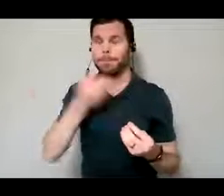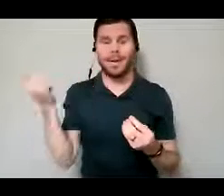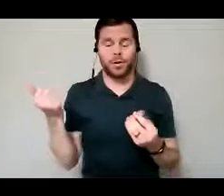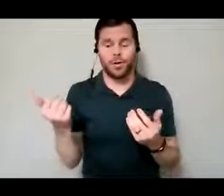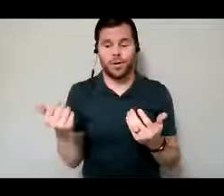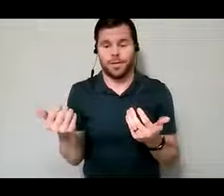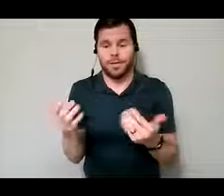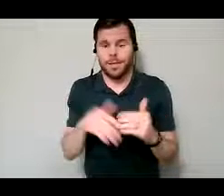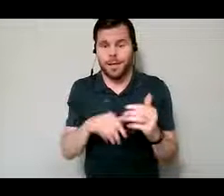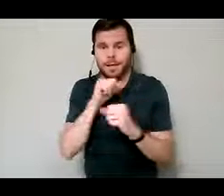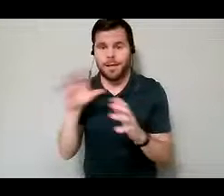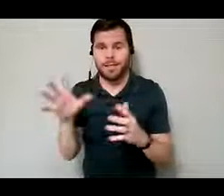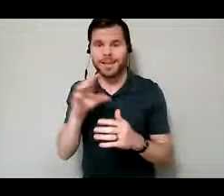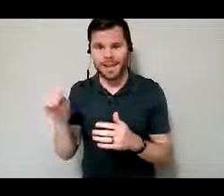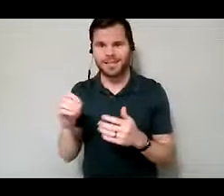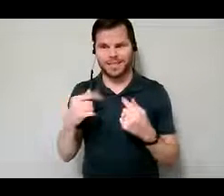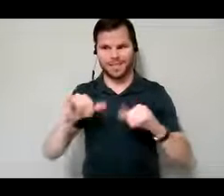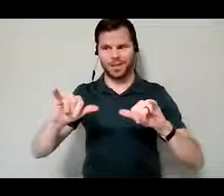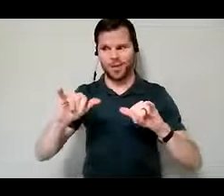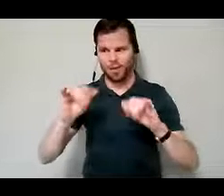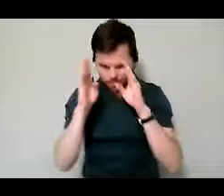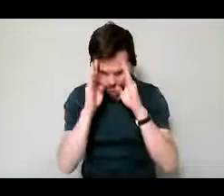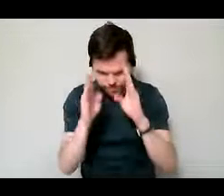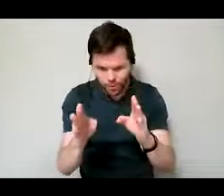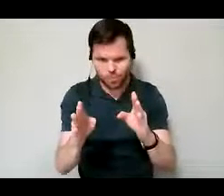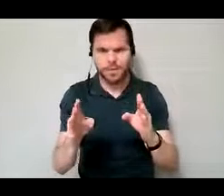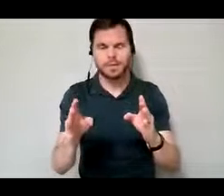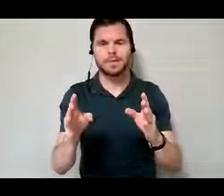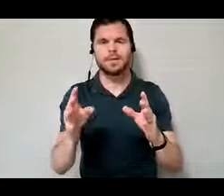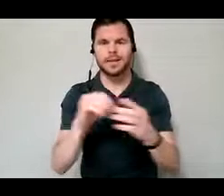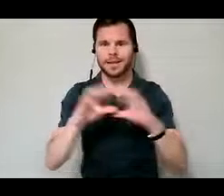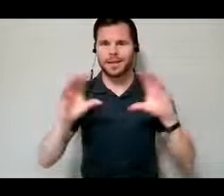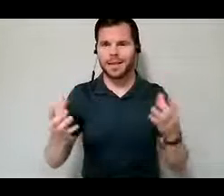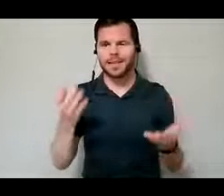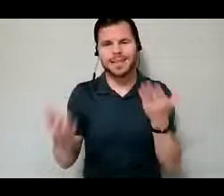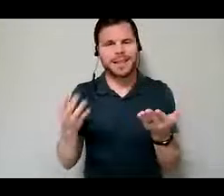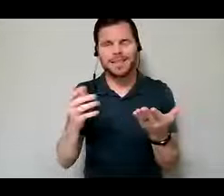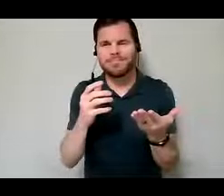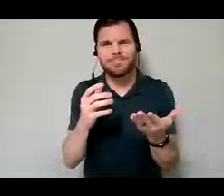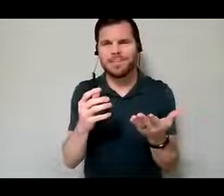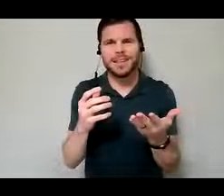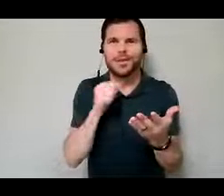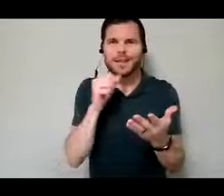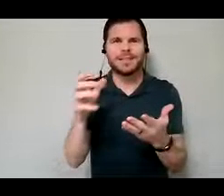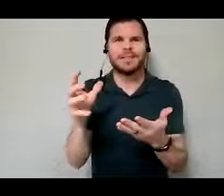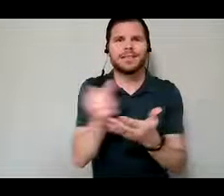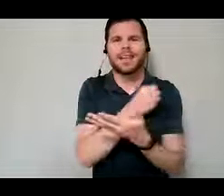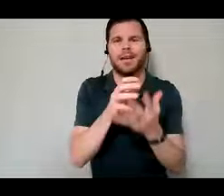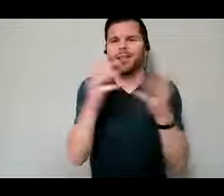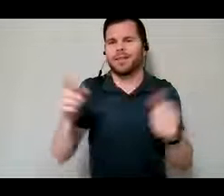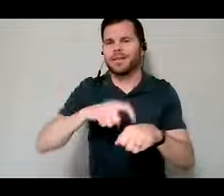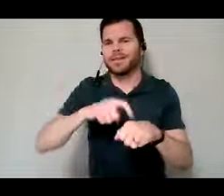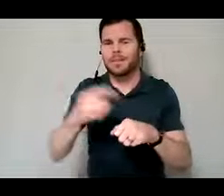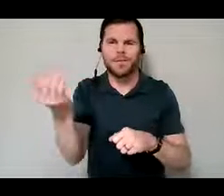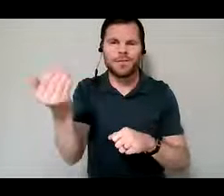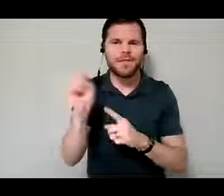focused. And it really doesn't take too much time. Like I said, they do maybe 15 minutes a day, and